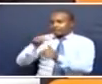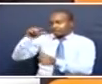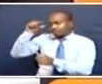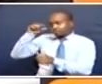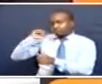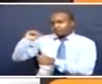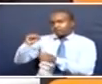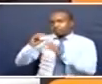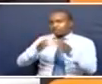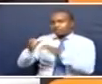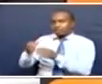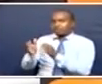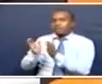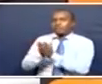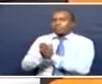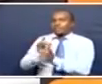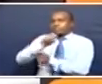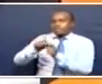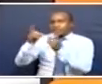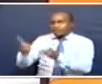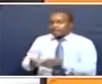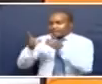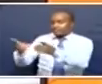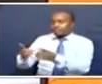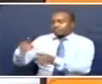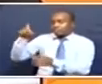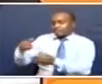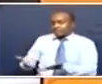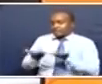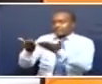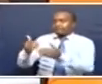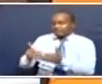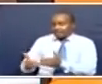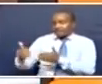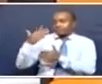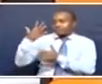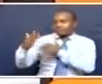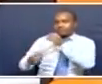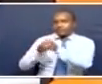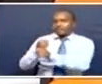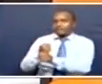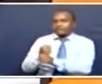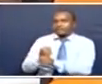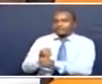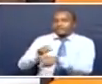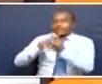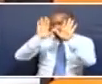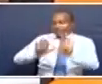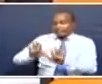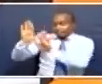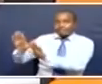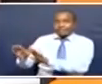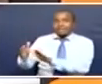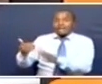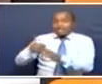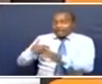specific deliverables that they have to deliver within the next 5 years. Definitely, they were not working in a vacuum. When they were campaigning, they had people that they thought